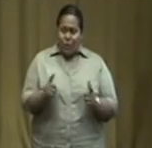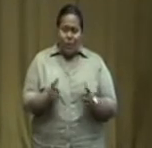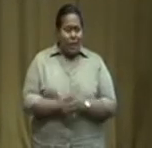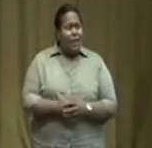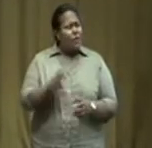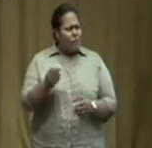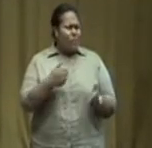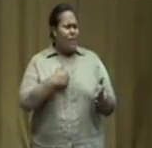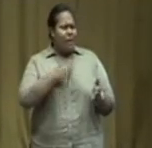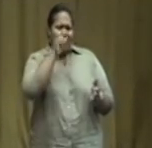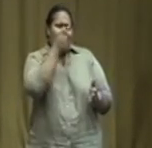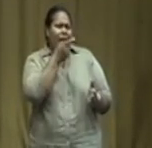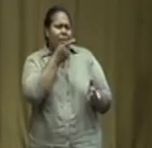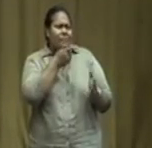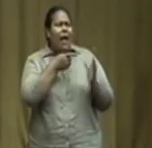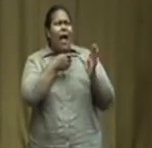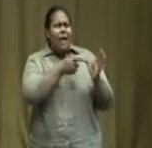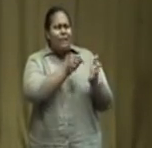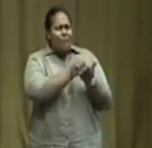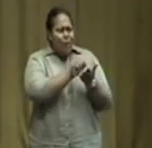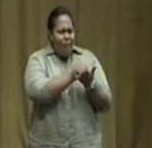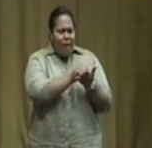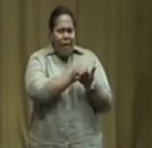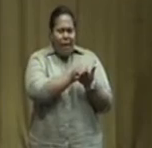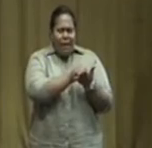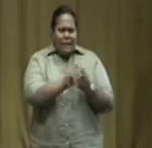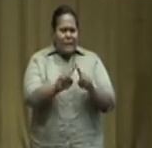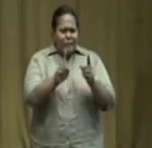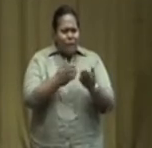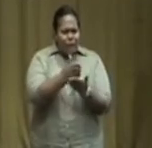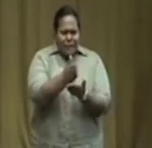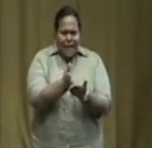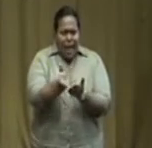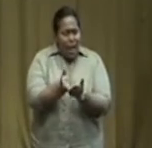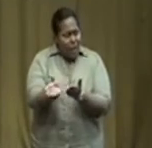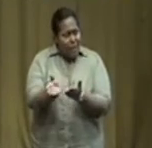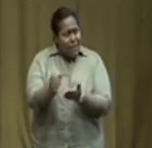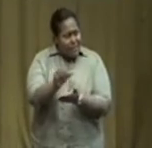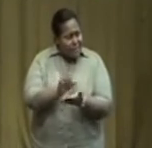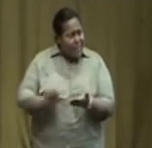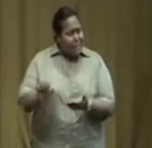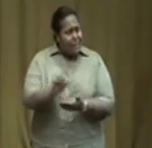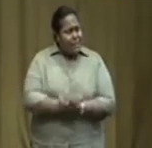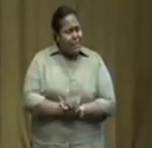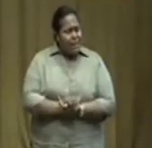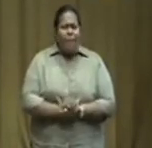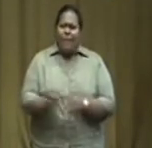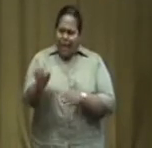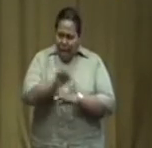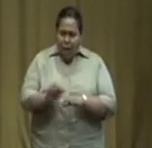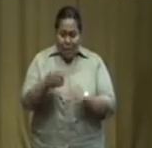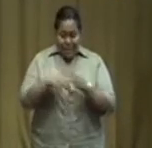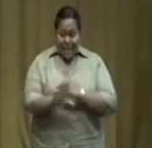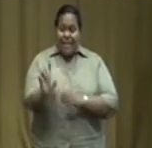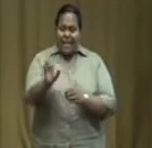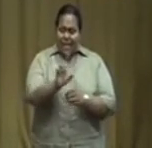to respond to all dimensions. I mean, I suspect that there would be areas in chemistry that